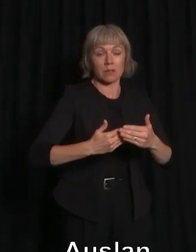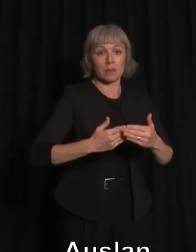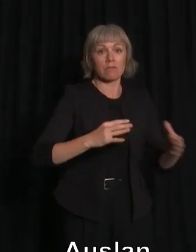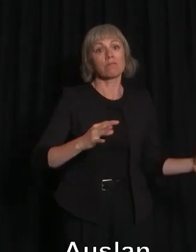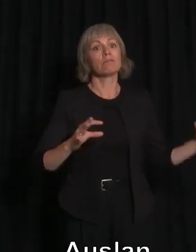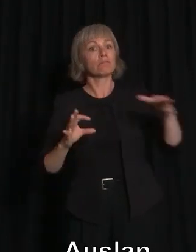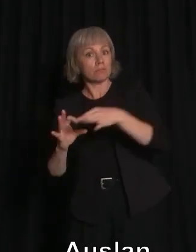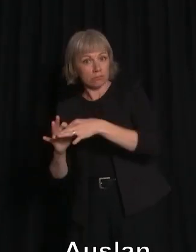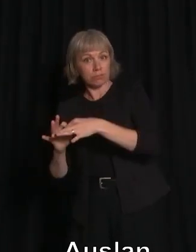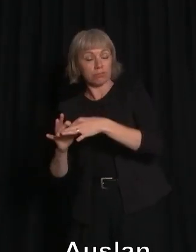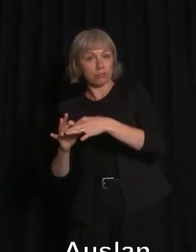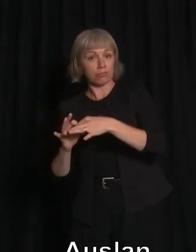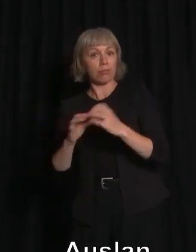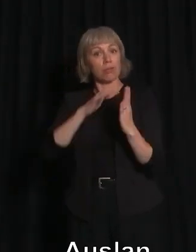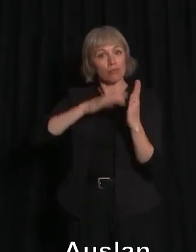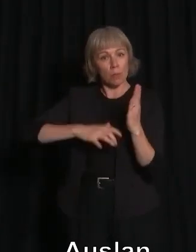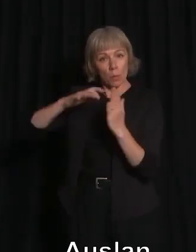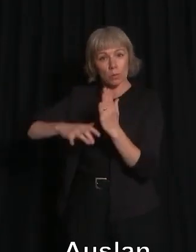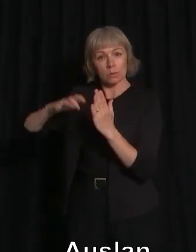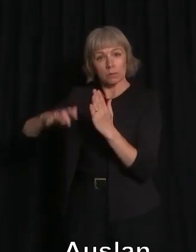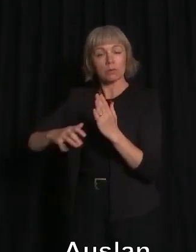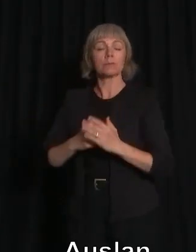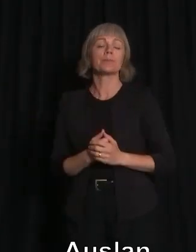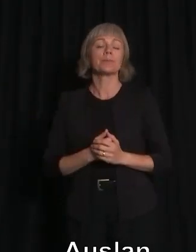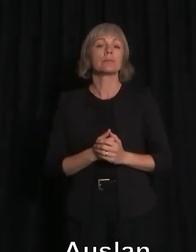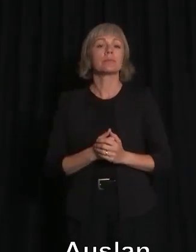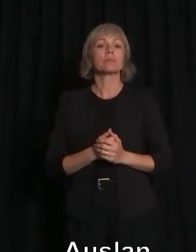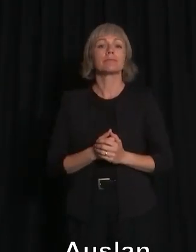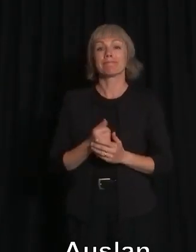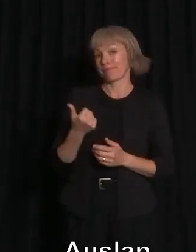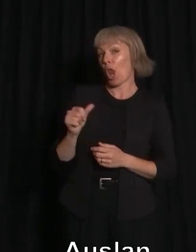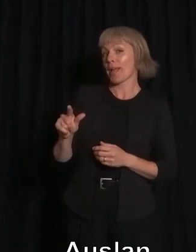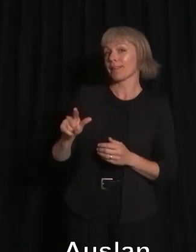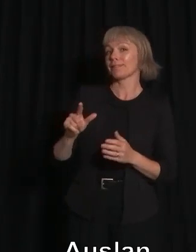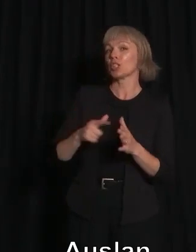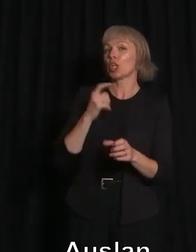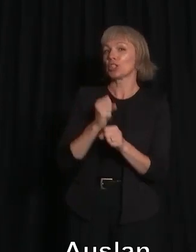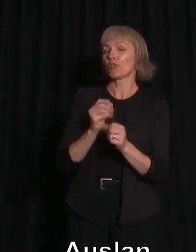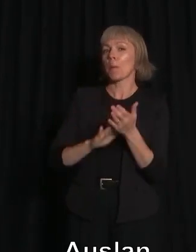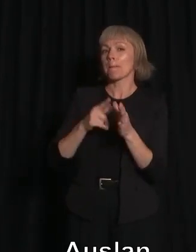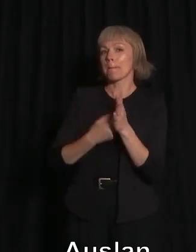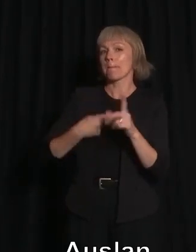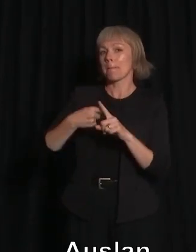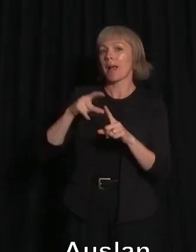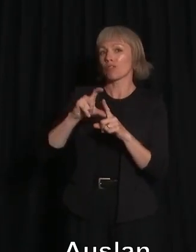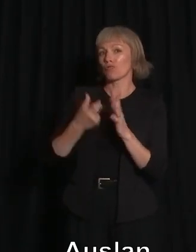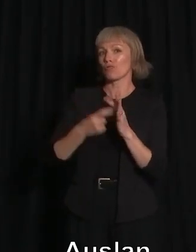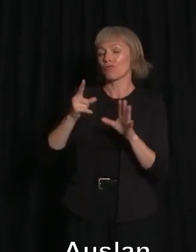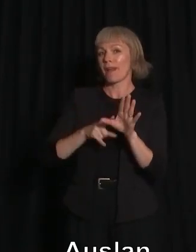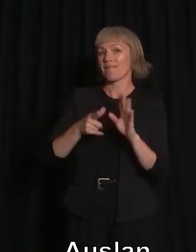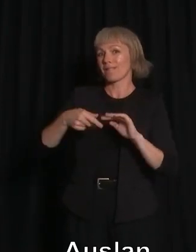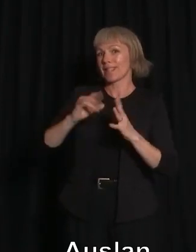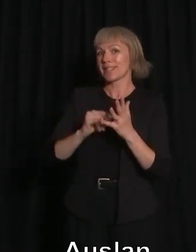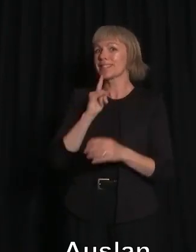Tunen, in which, as related by His Excellency the Attorney General, in 1994 Australia was found in breach